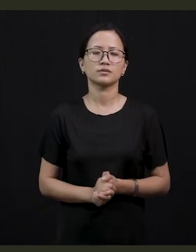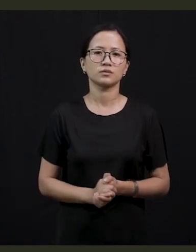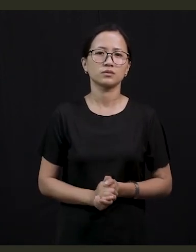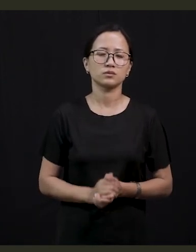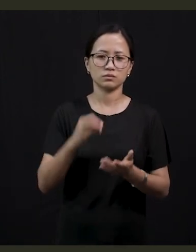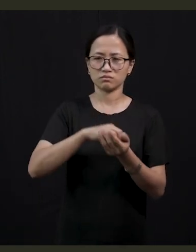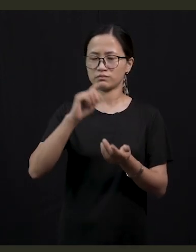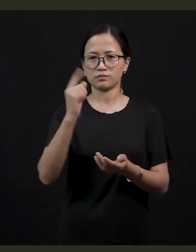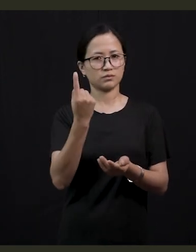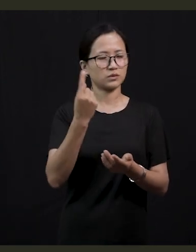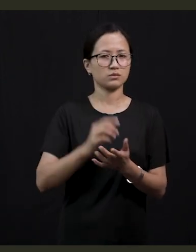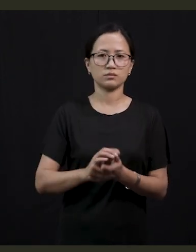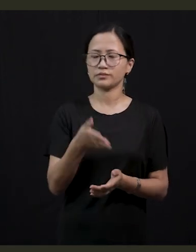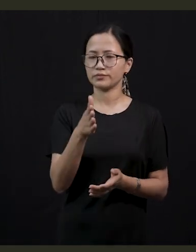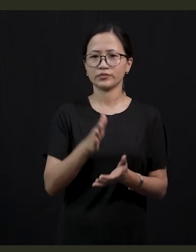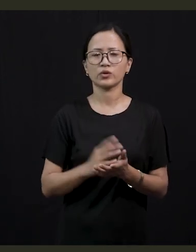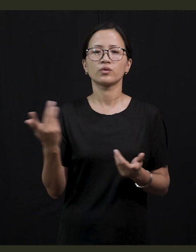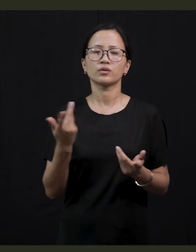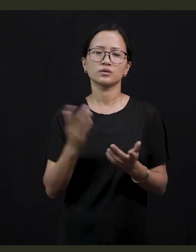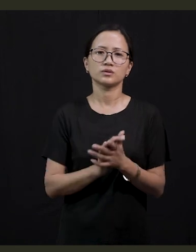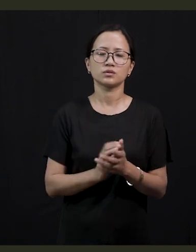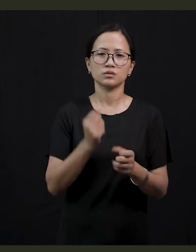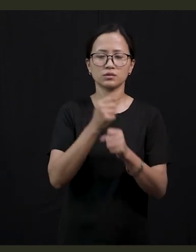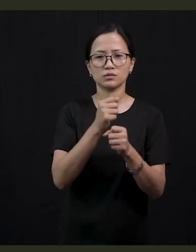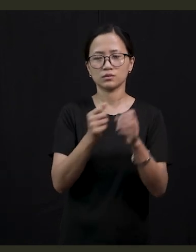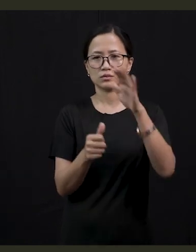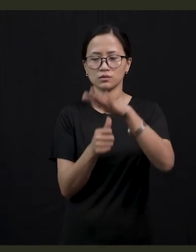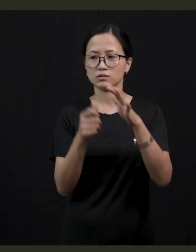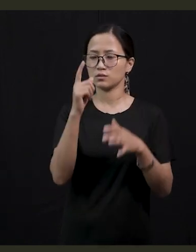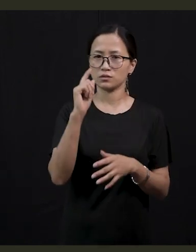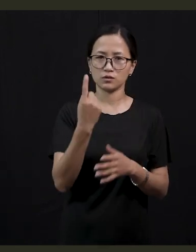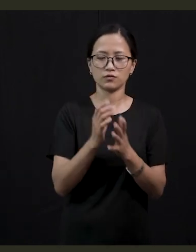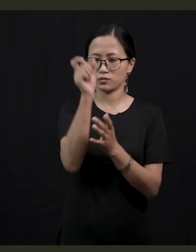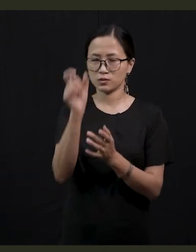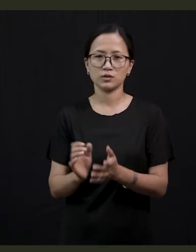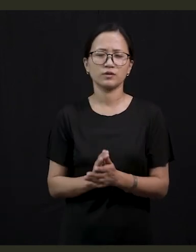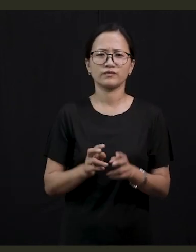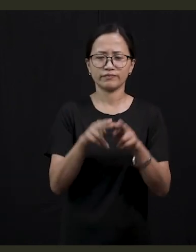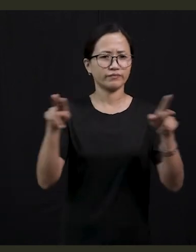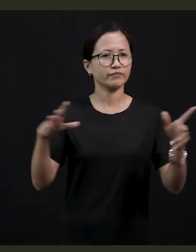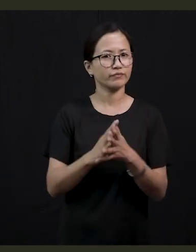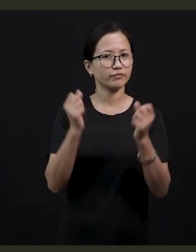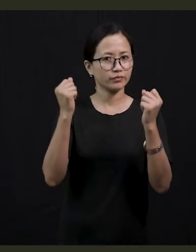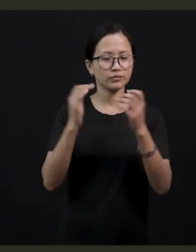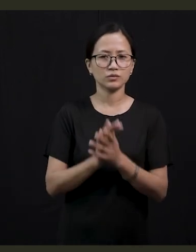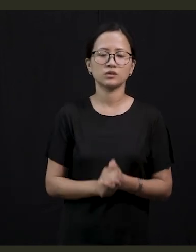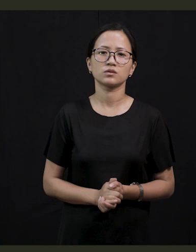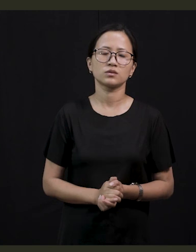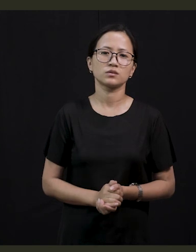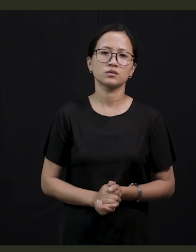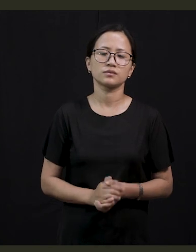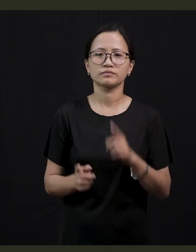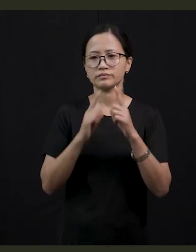cannot act independently, whereas the governor of Nagaland has different powers. That is not in our syllabus, so we